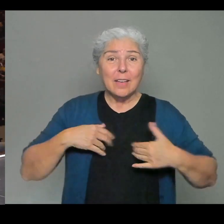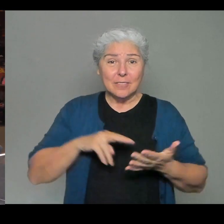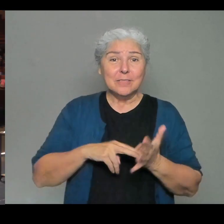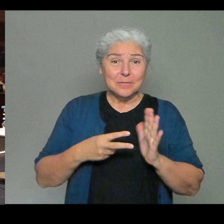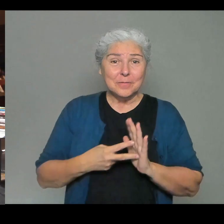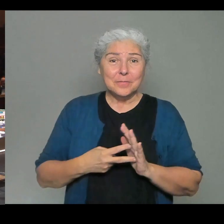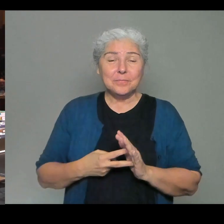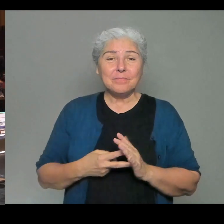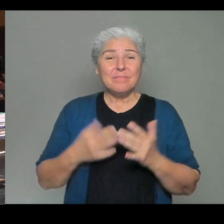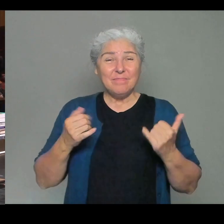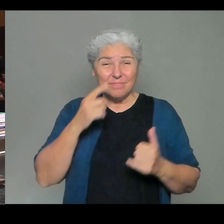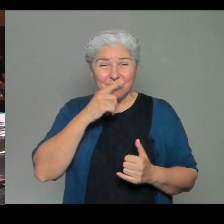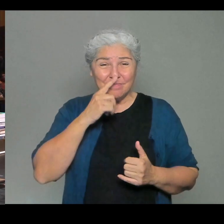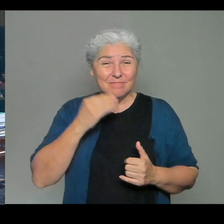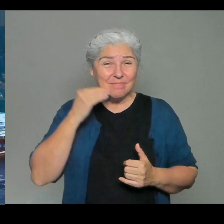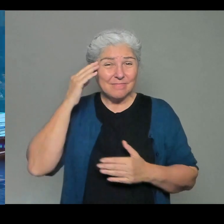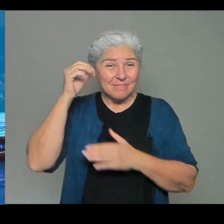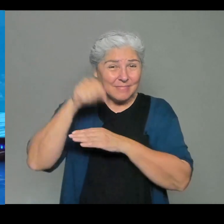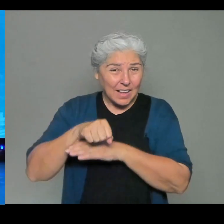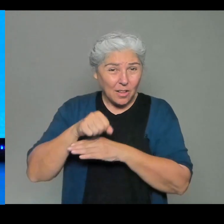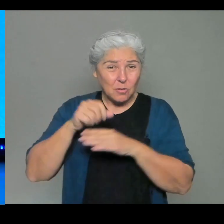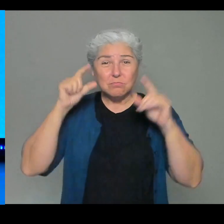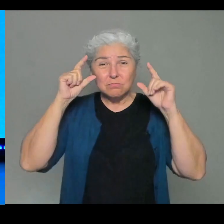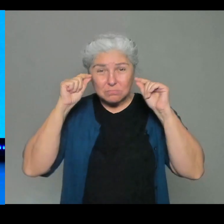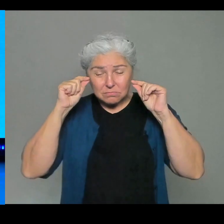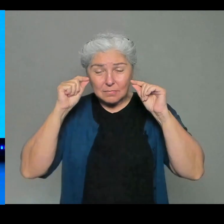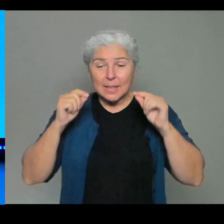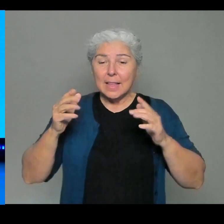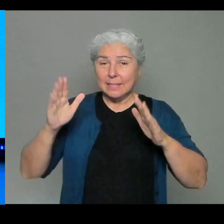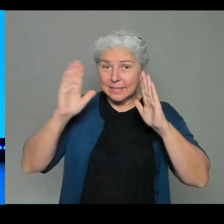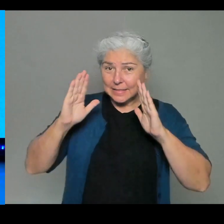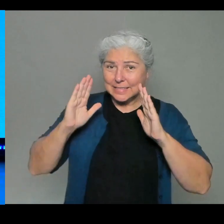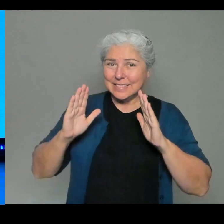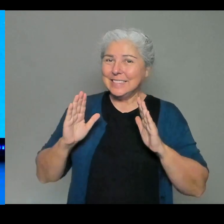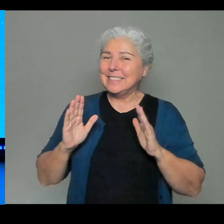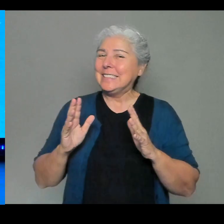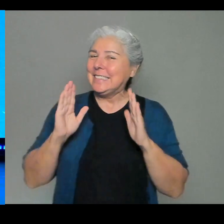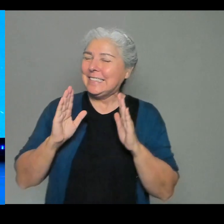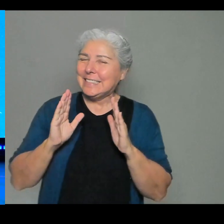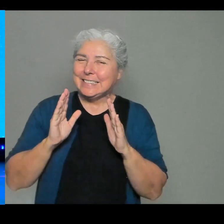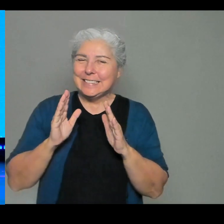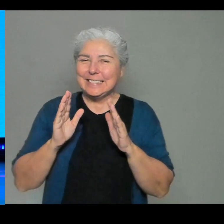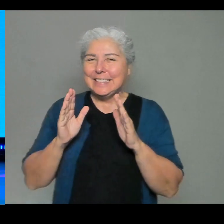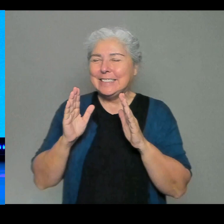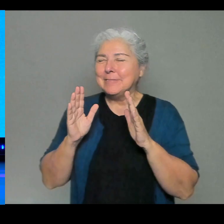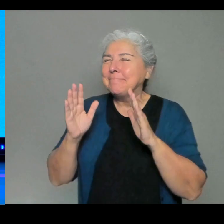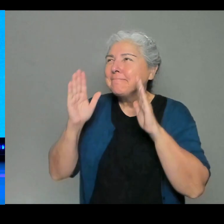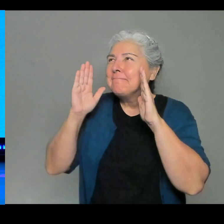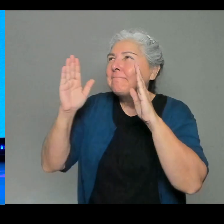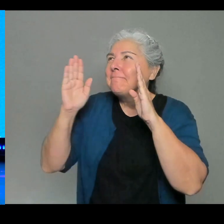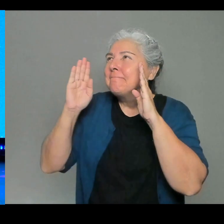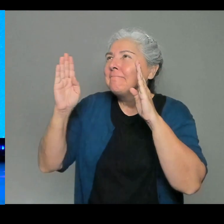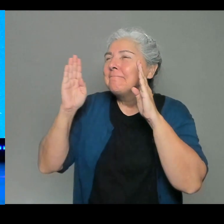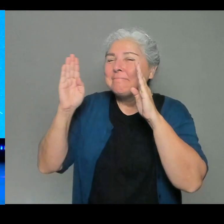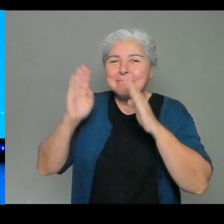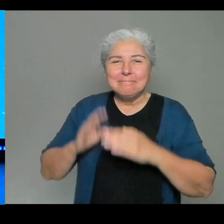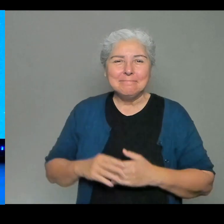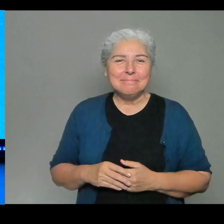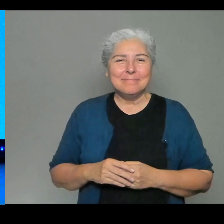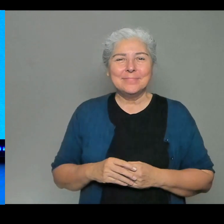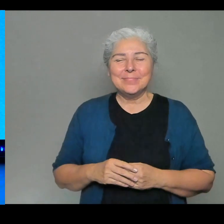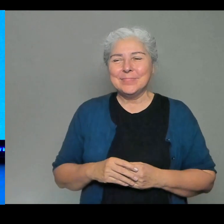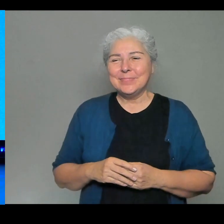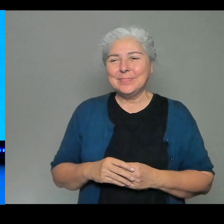You have a purpose. And so I'm going to ask all y'all to bow your heads and close your eyes and listen very carefully.